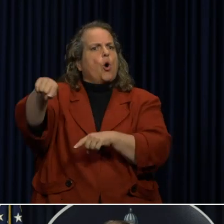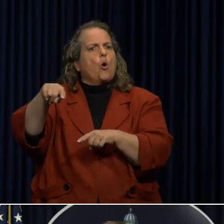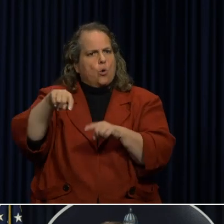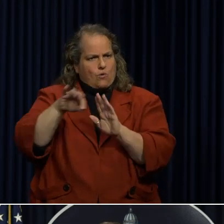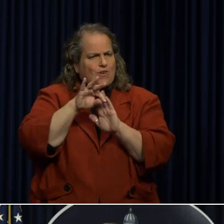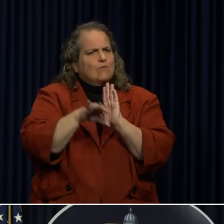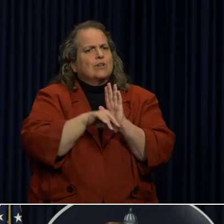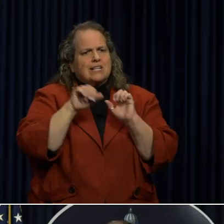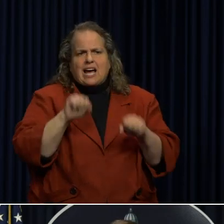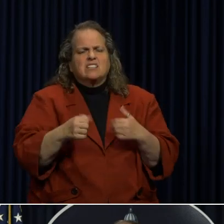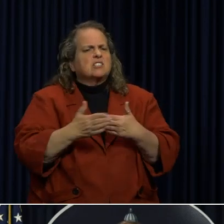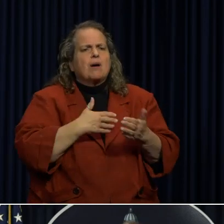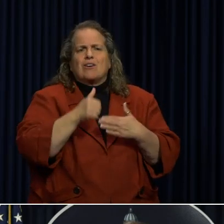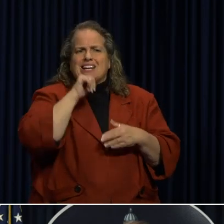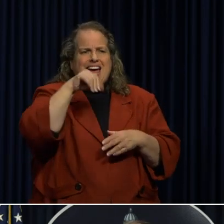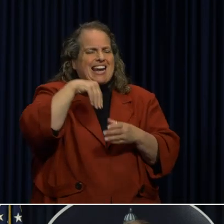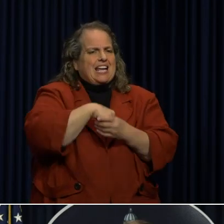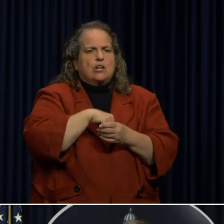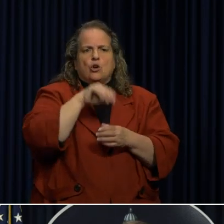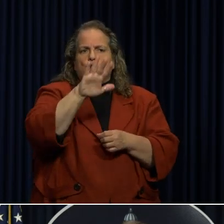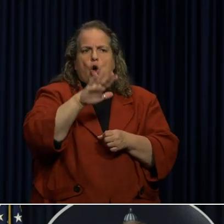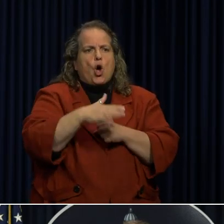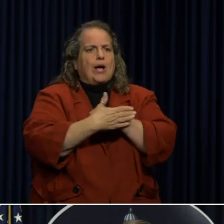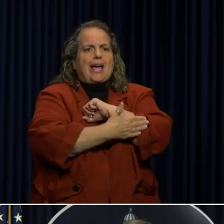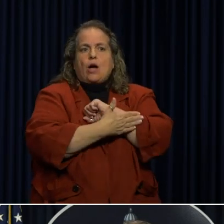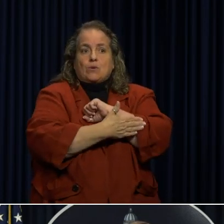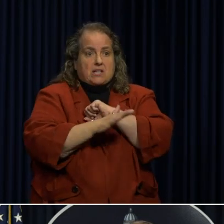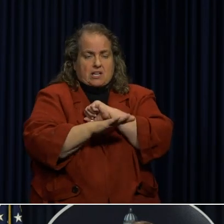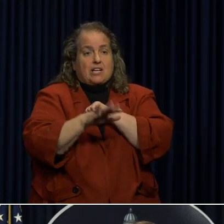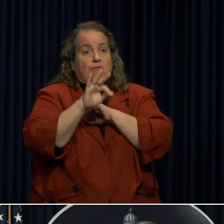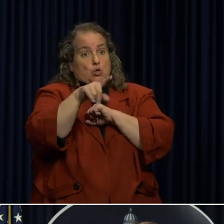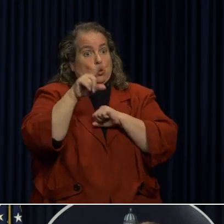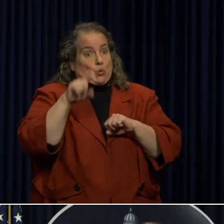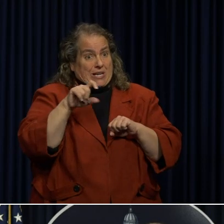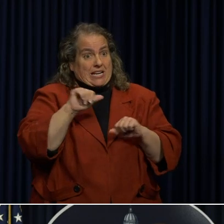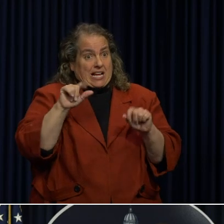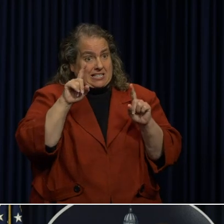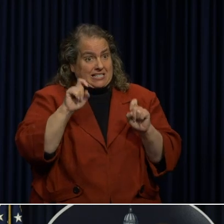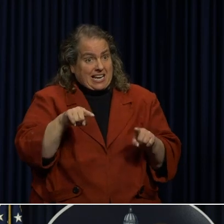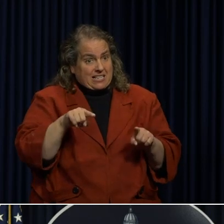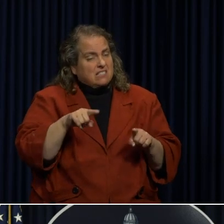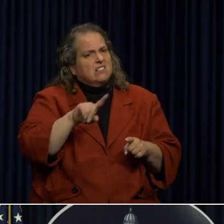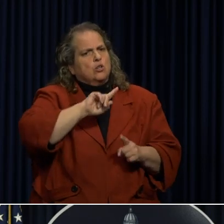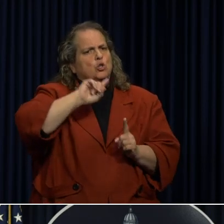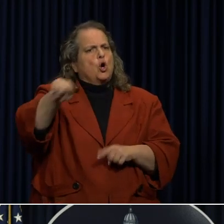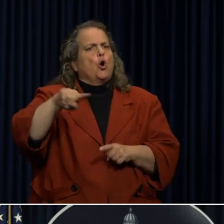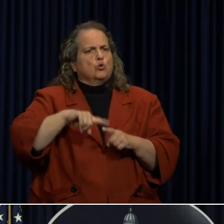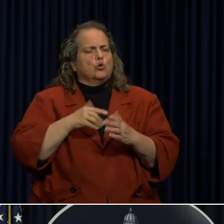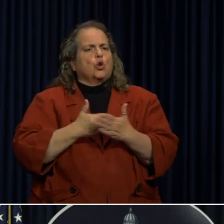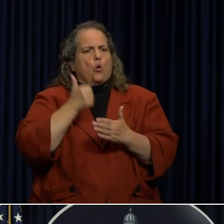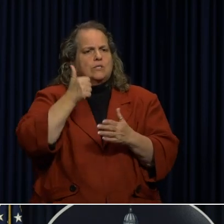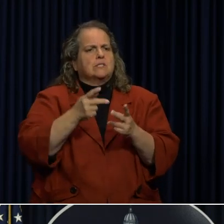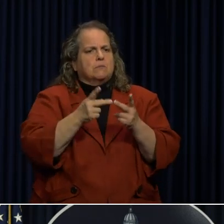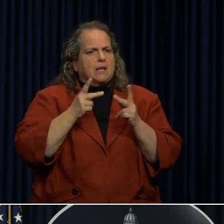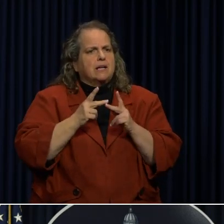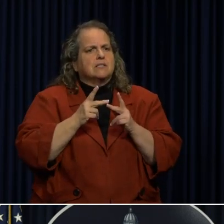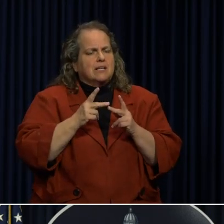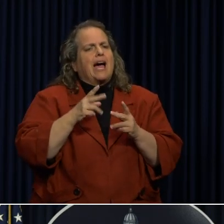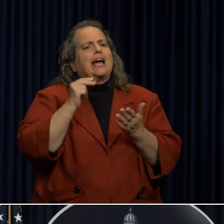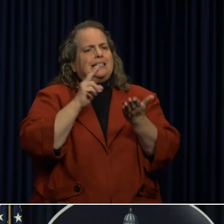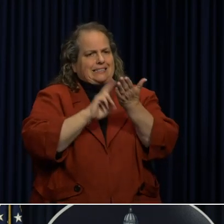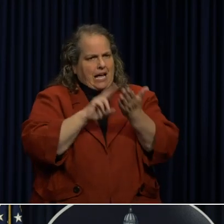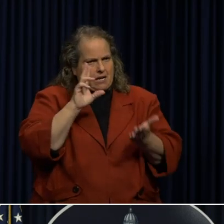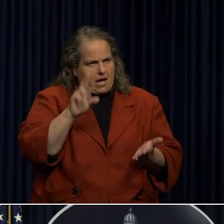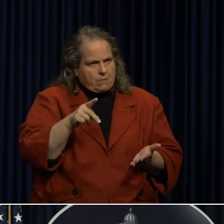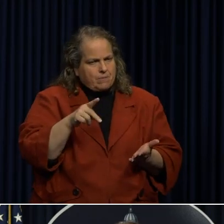mean you can't sign up. If you need a test and you are close, make sure that you sign up. Let's take advantage of